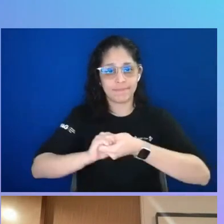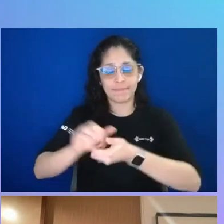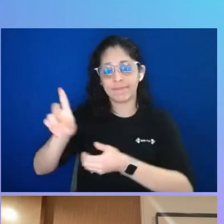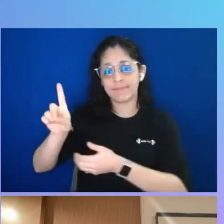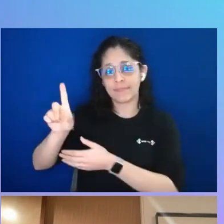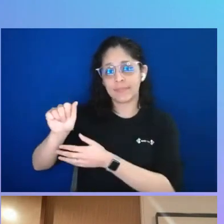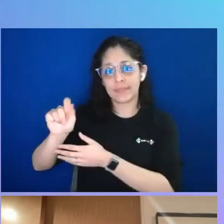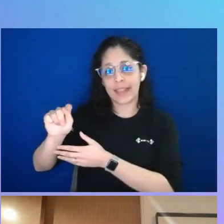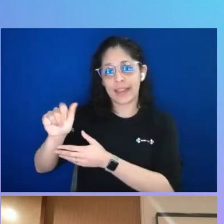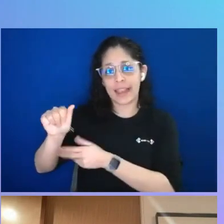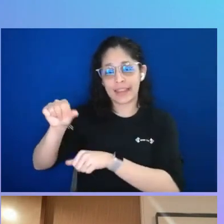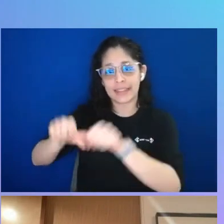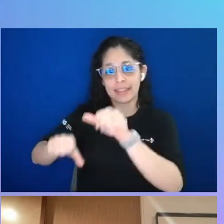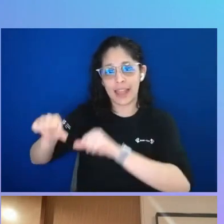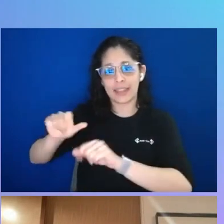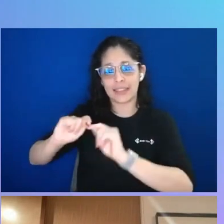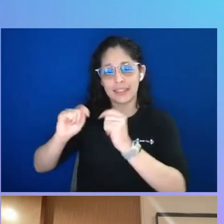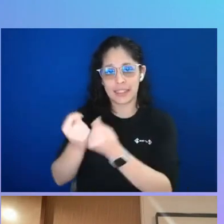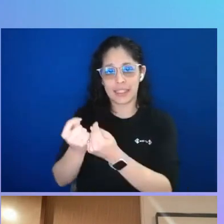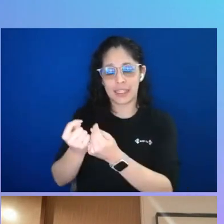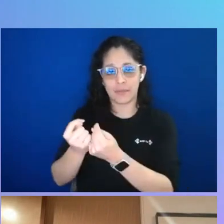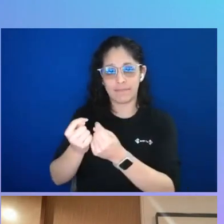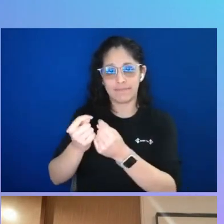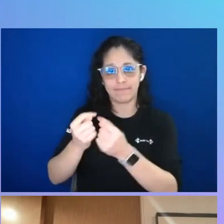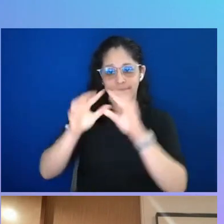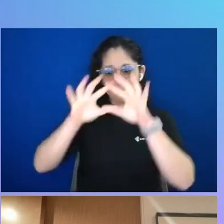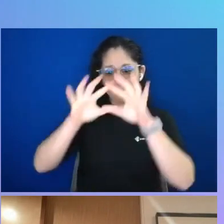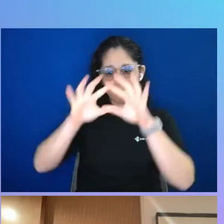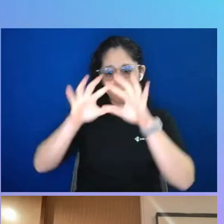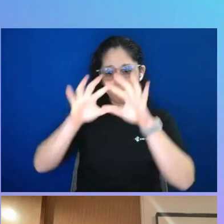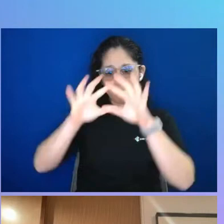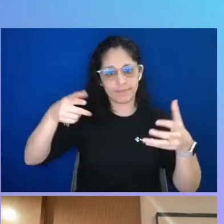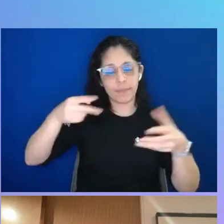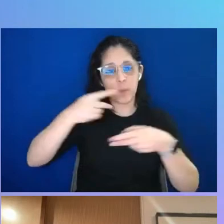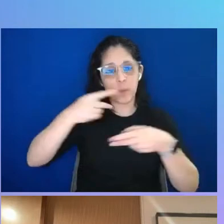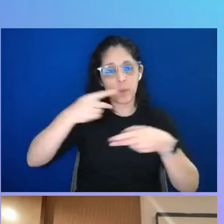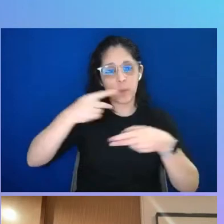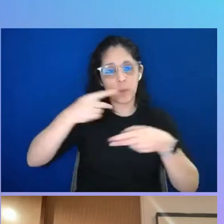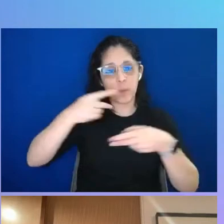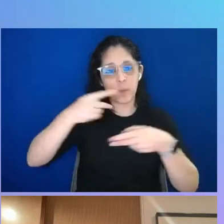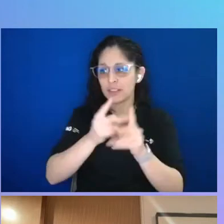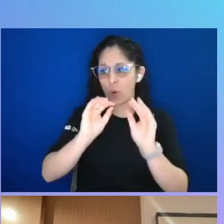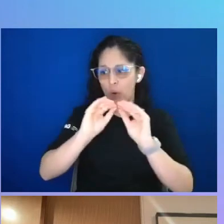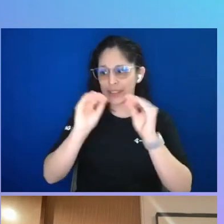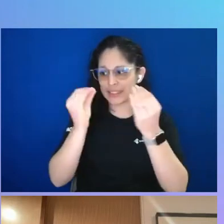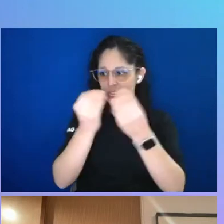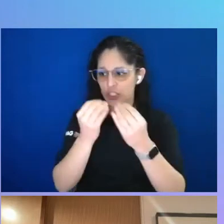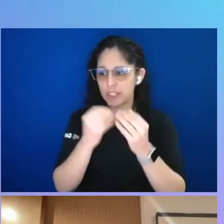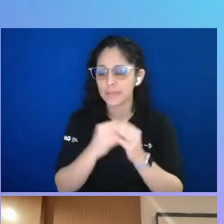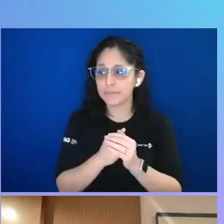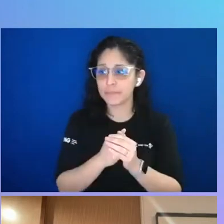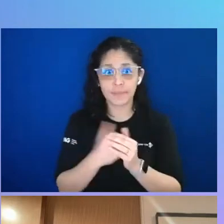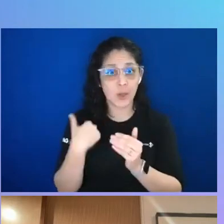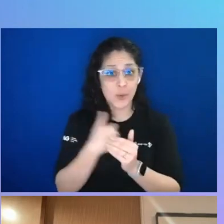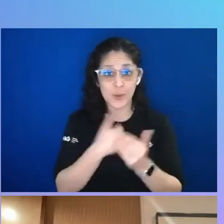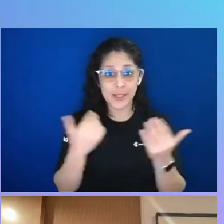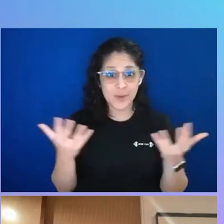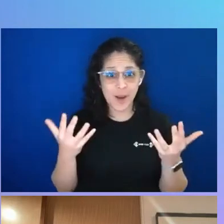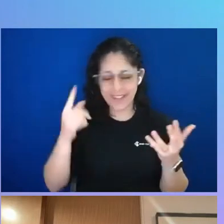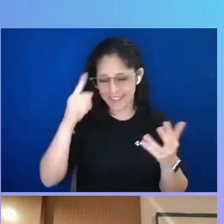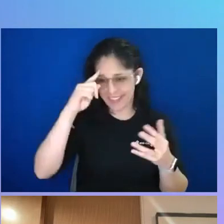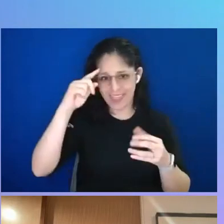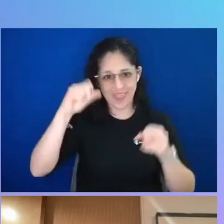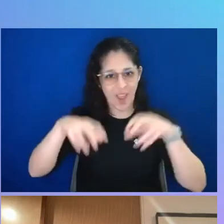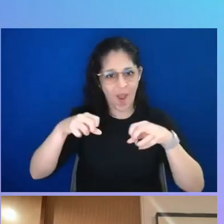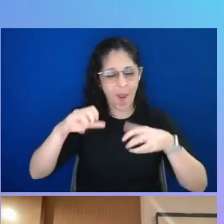product strategy organization. And we like to think of ourselves as thought partners and data generators for